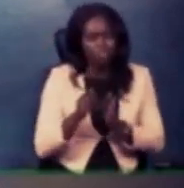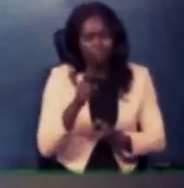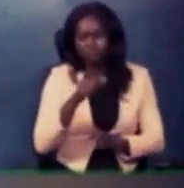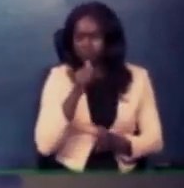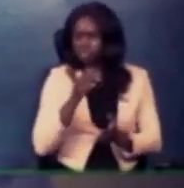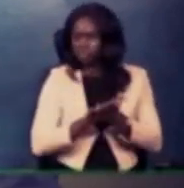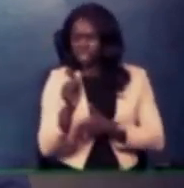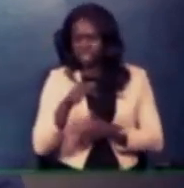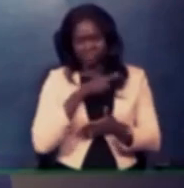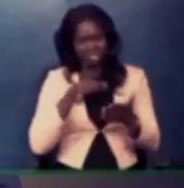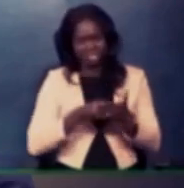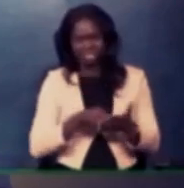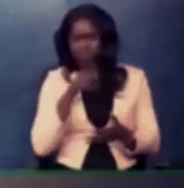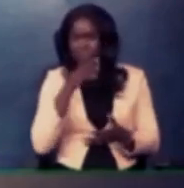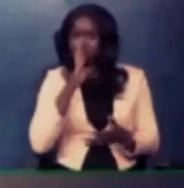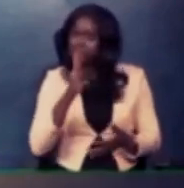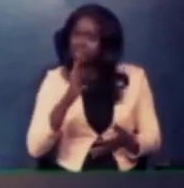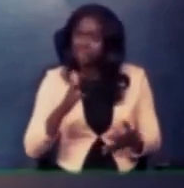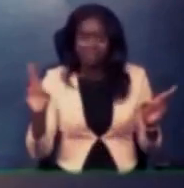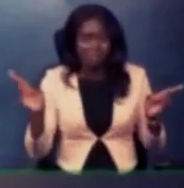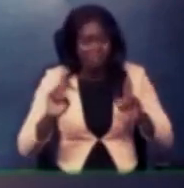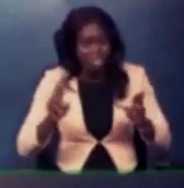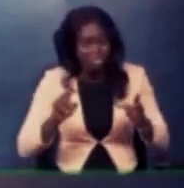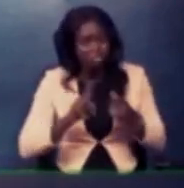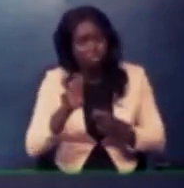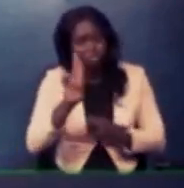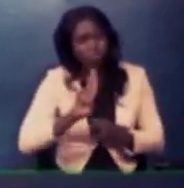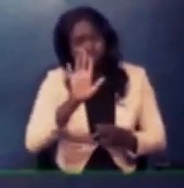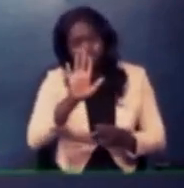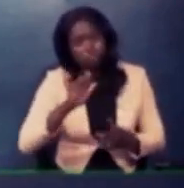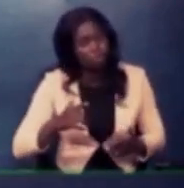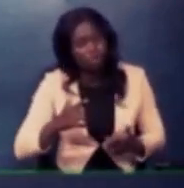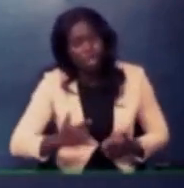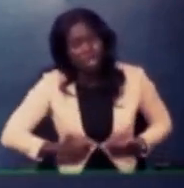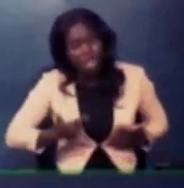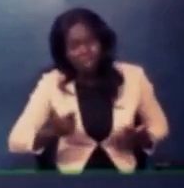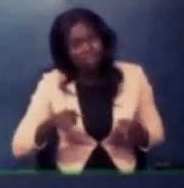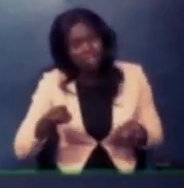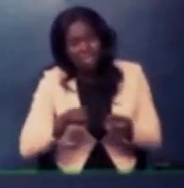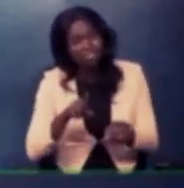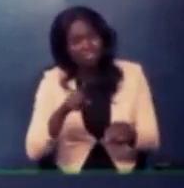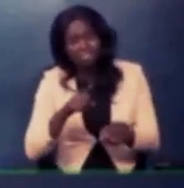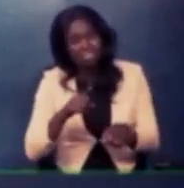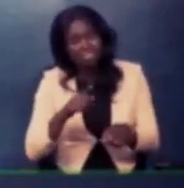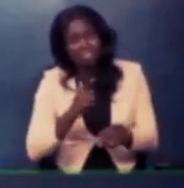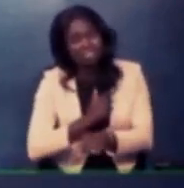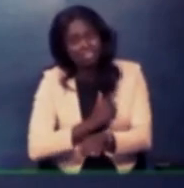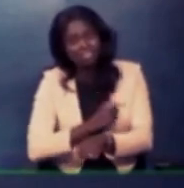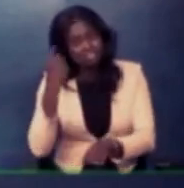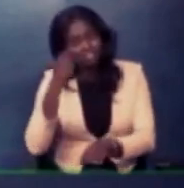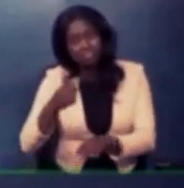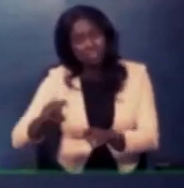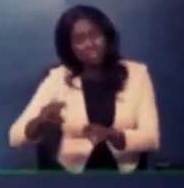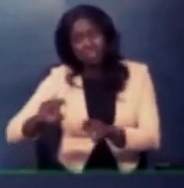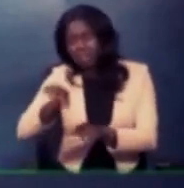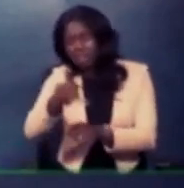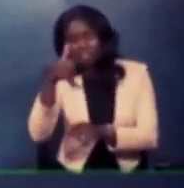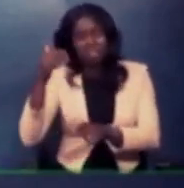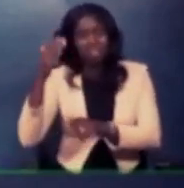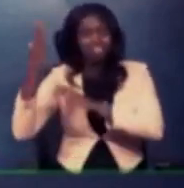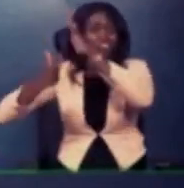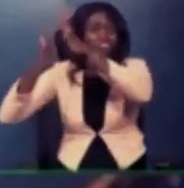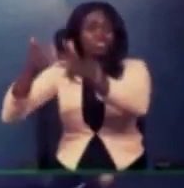this, get ready to use your life as an experience and a lesson for the generations to come. Because I assure you, if